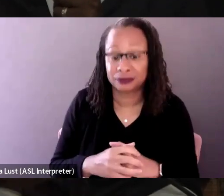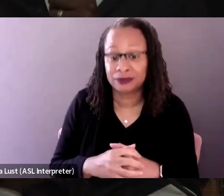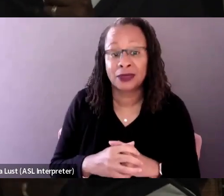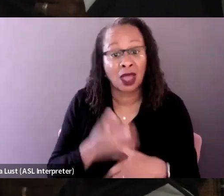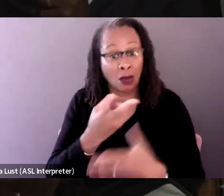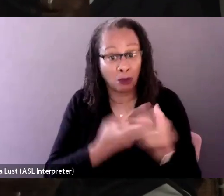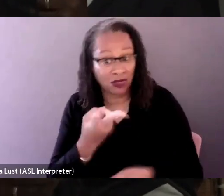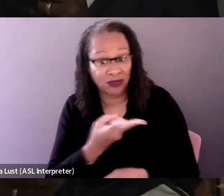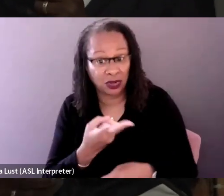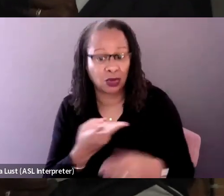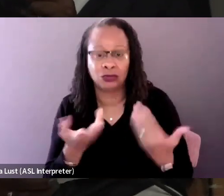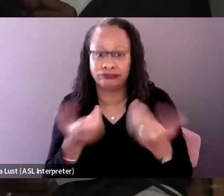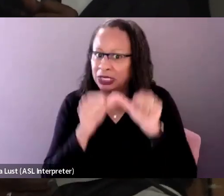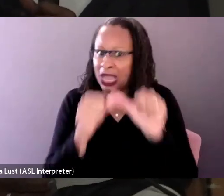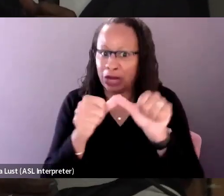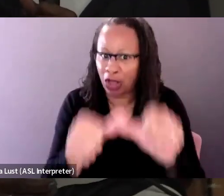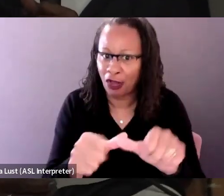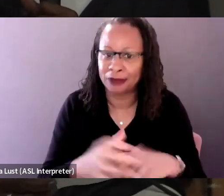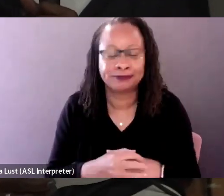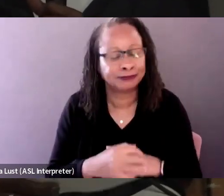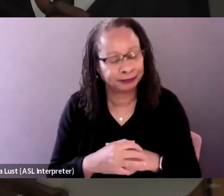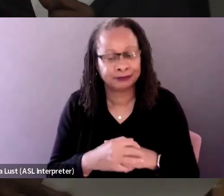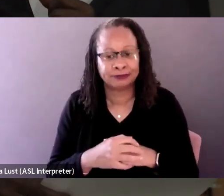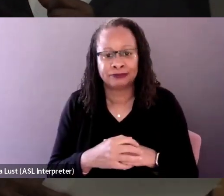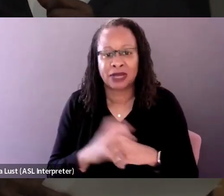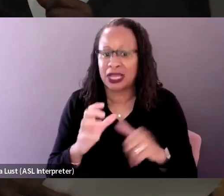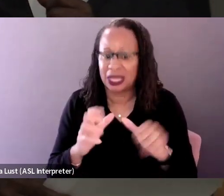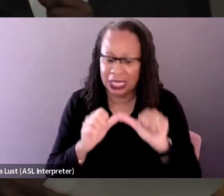Carried on and carried up and kicked up a storm with this project.